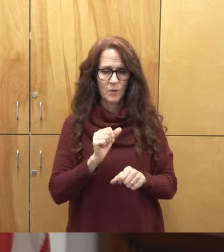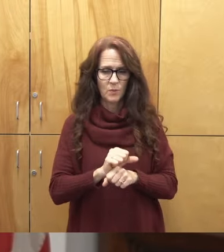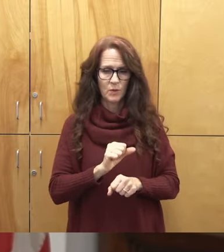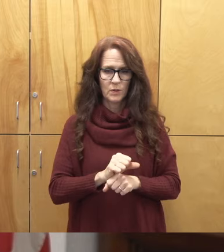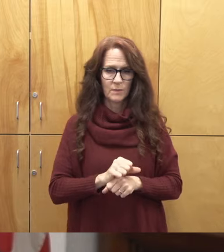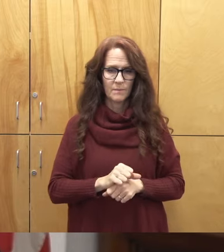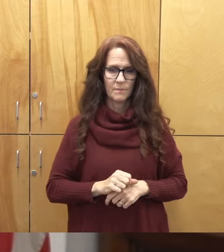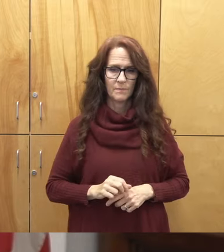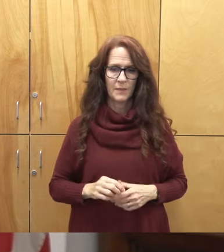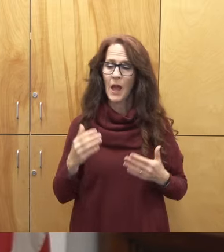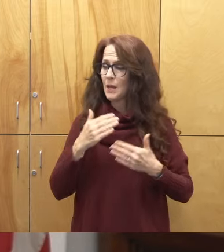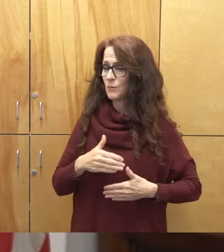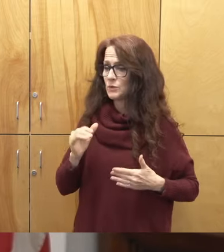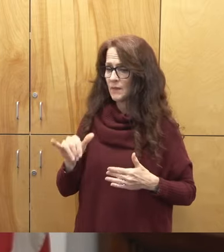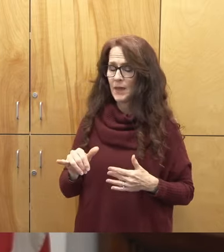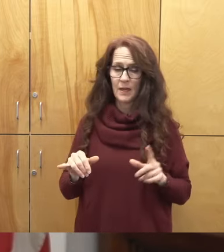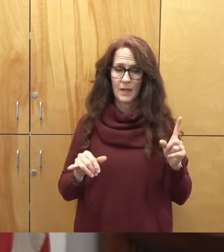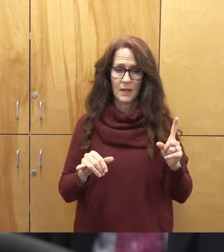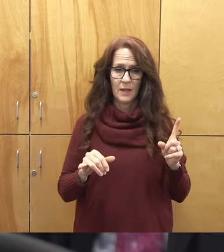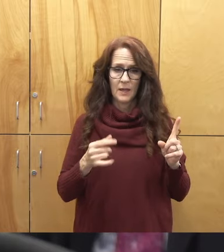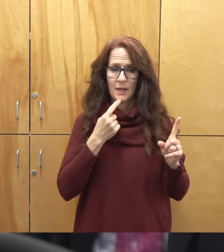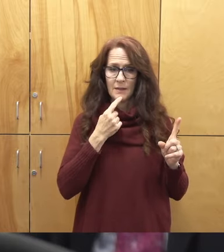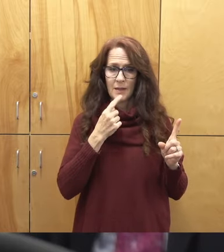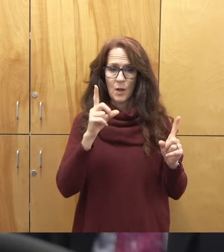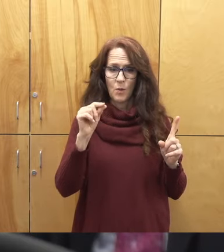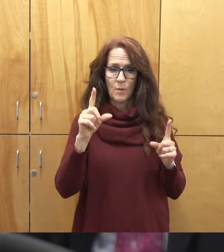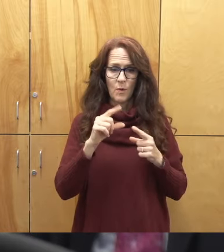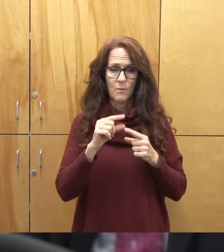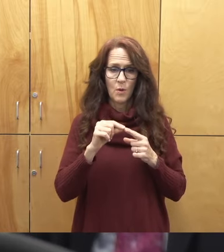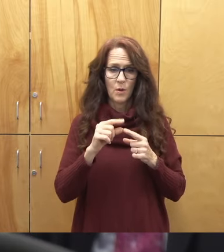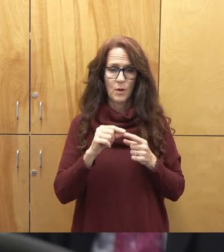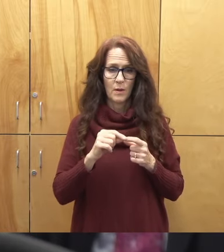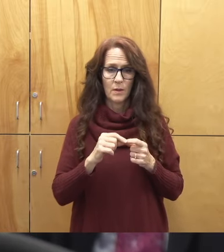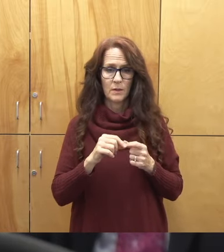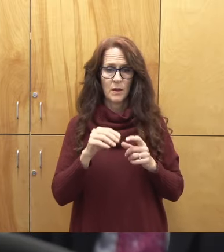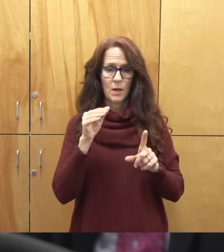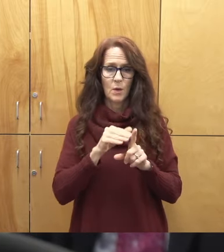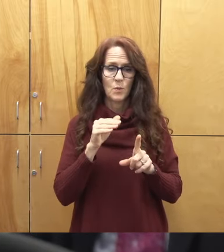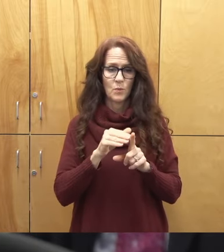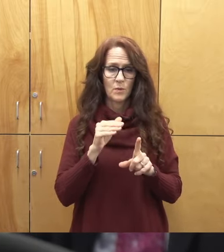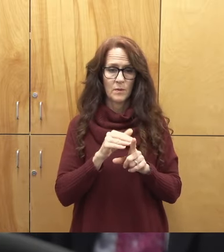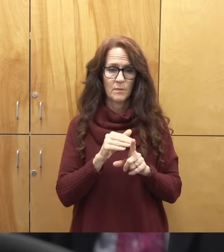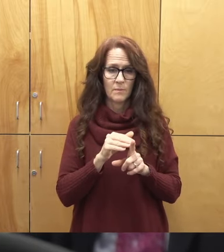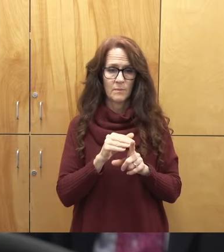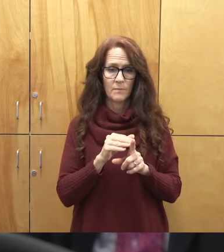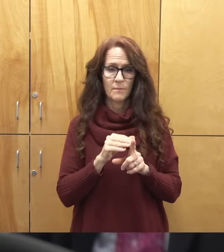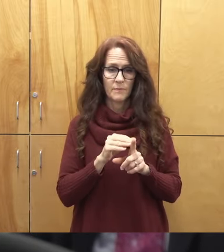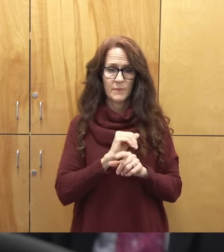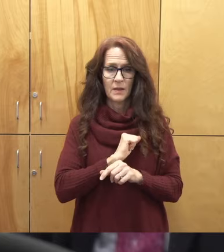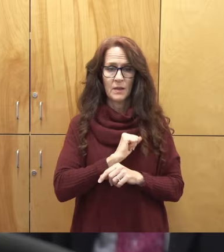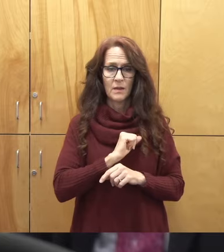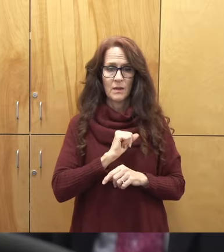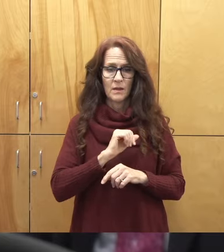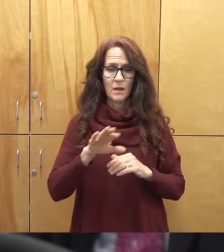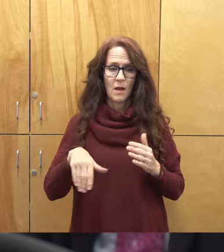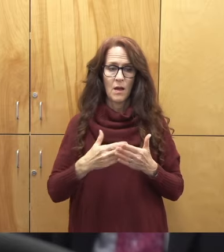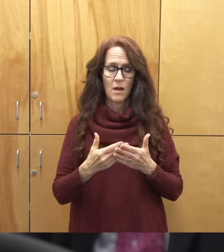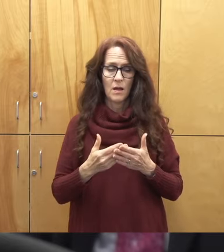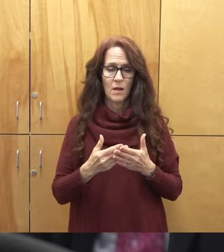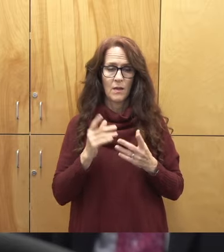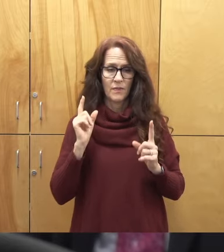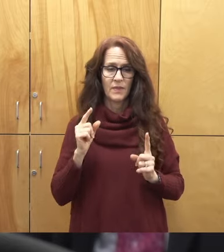And I can appreciate that, and I just wanna bounce one other thing, because I wanna remind all of us that